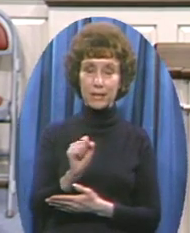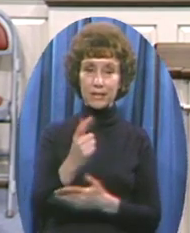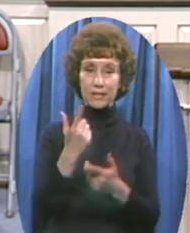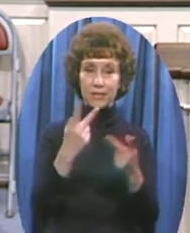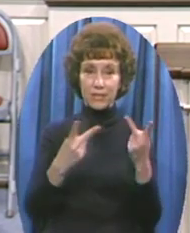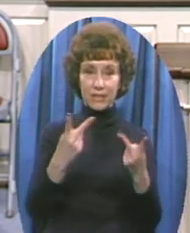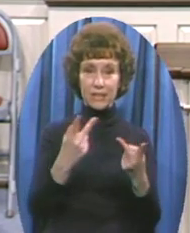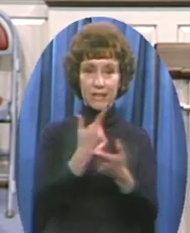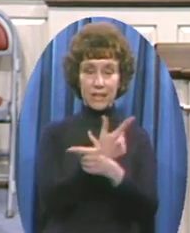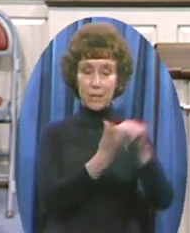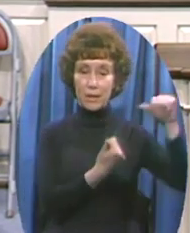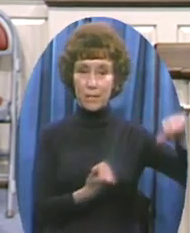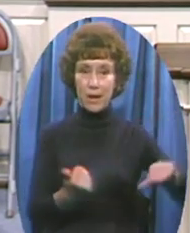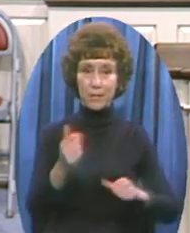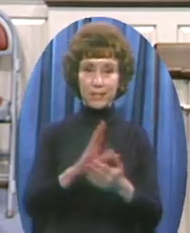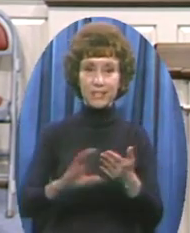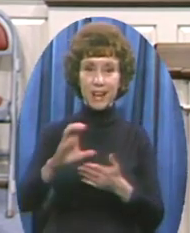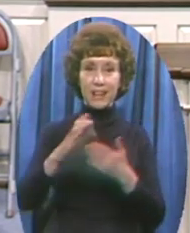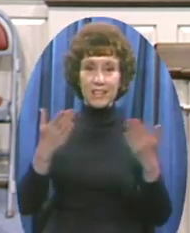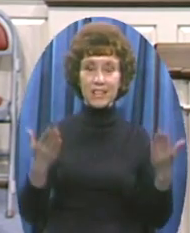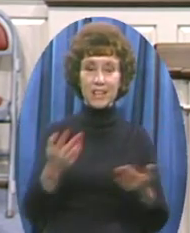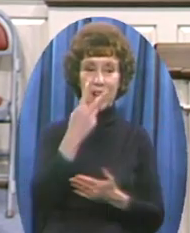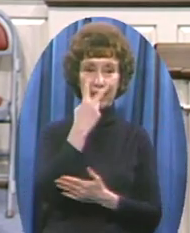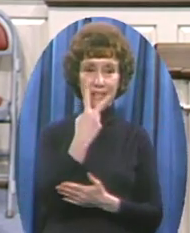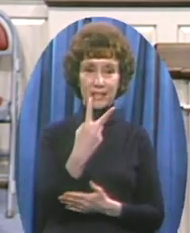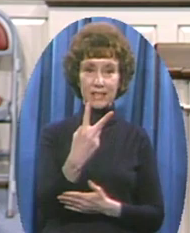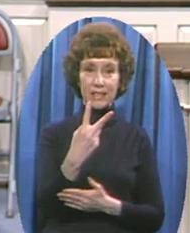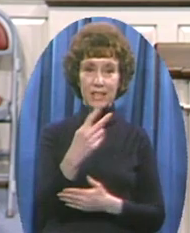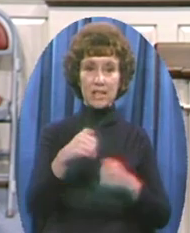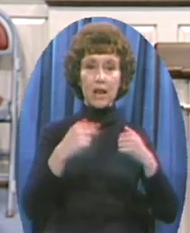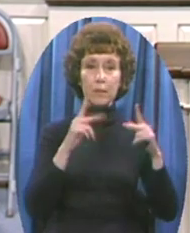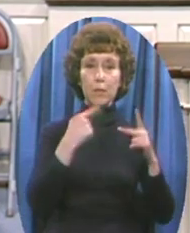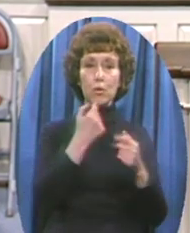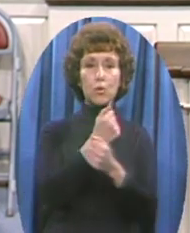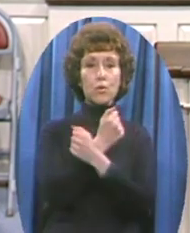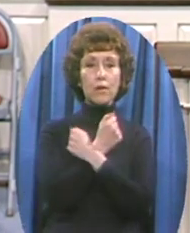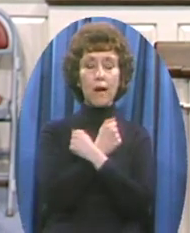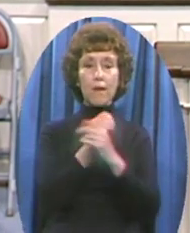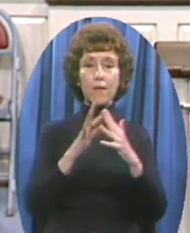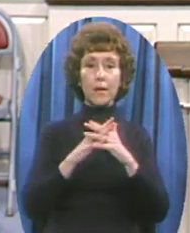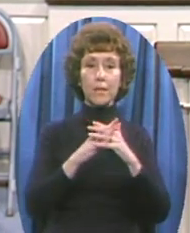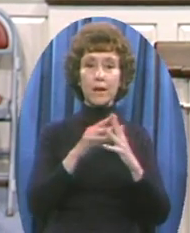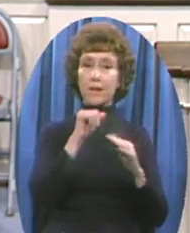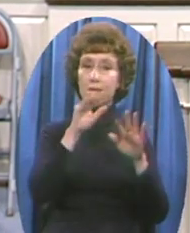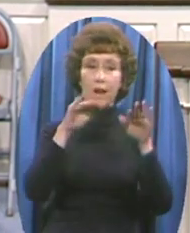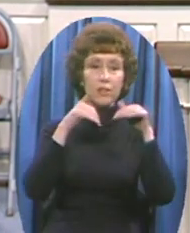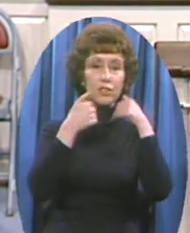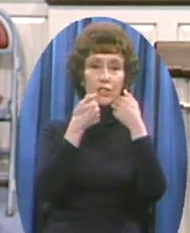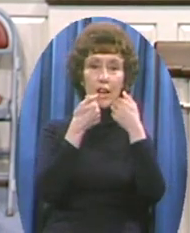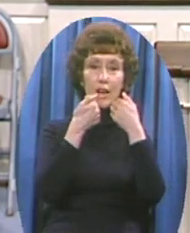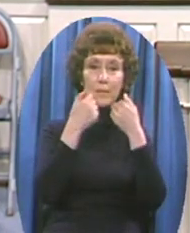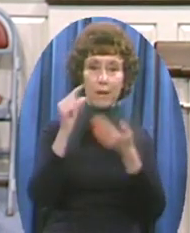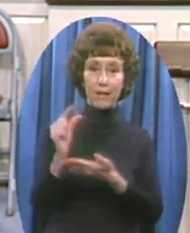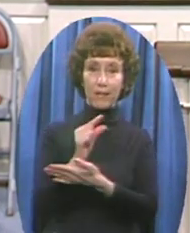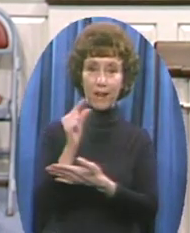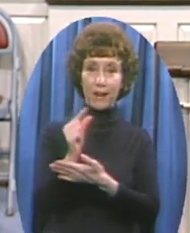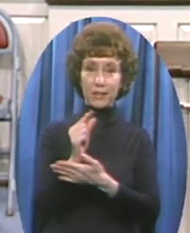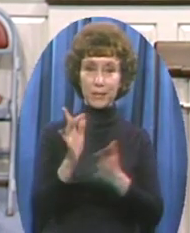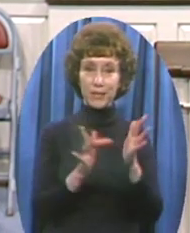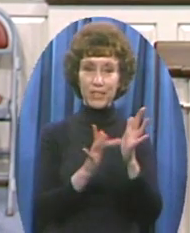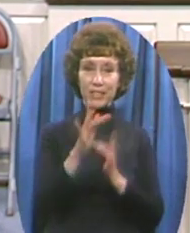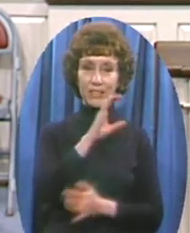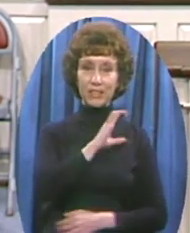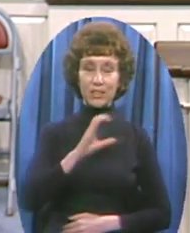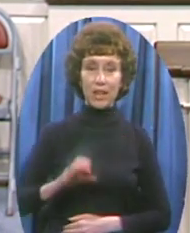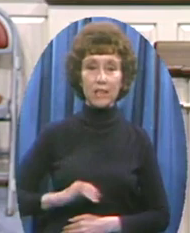Virginia, to see patriotic young people who are not ashamed of the gospel of Jesus Christ. And I